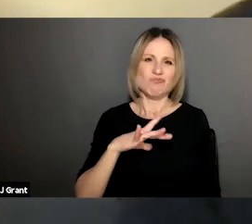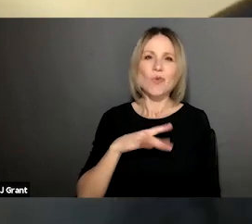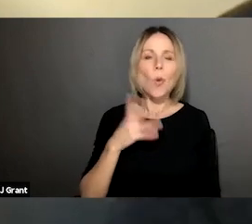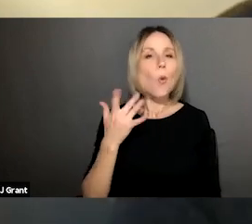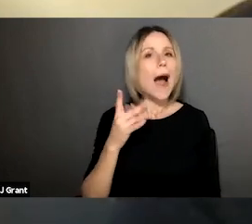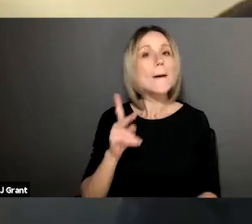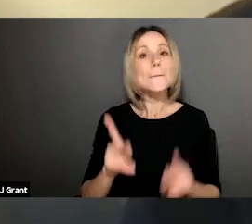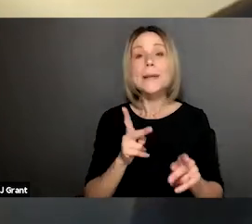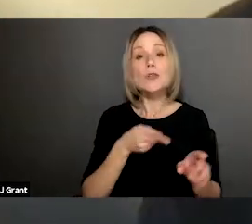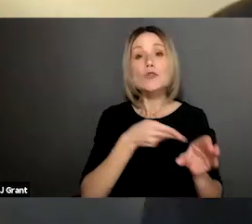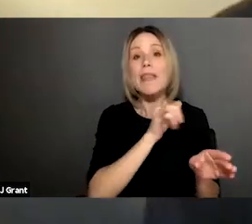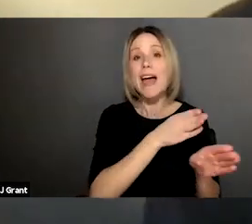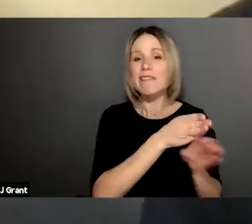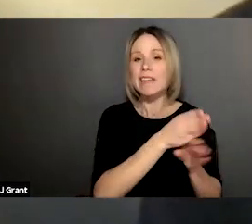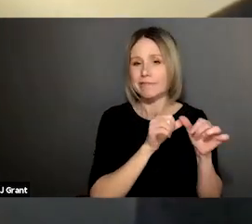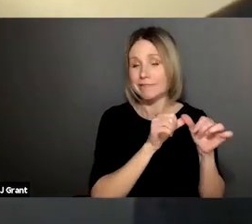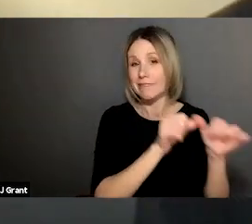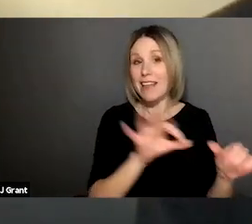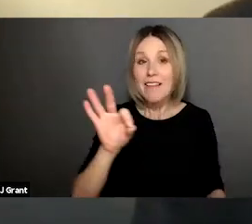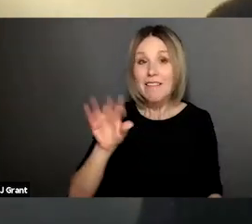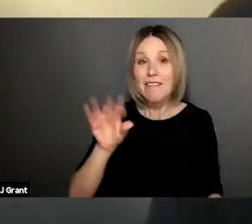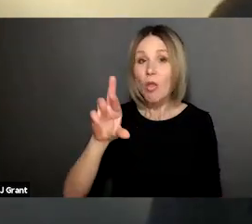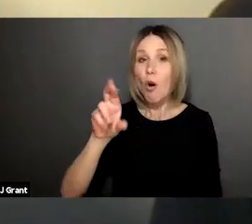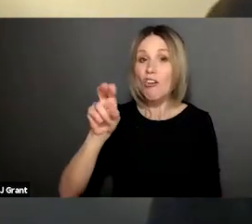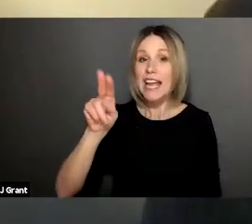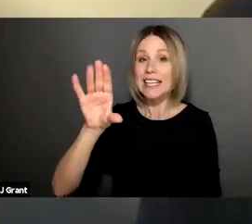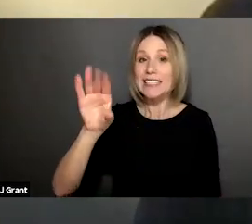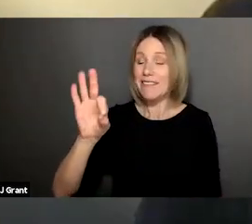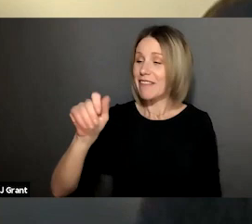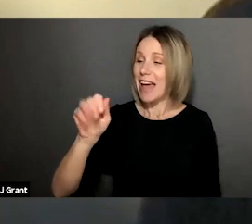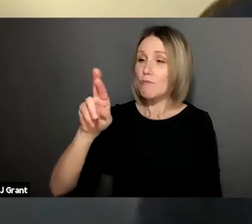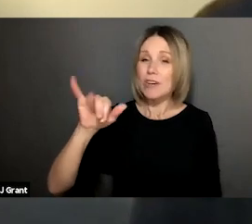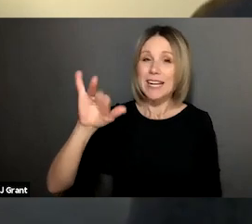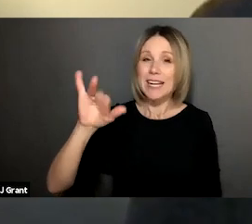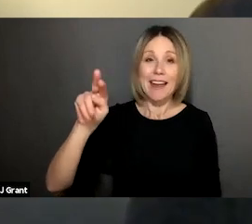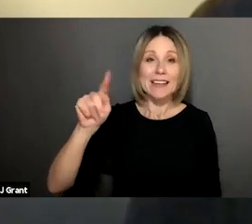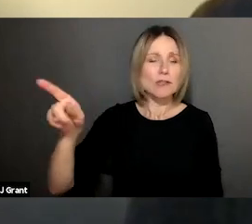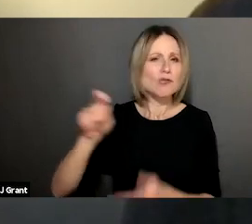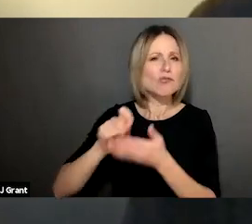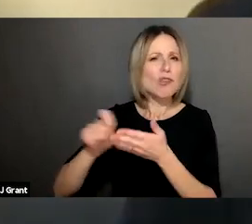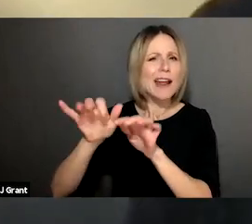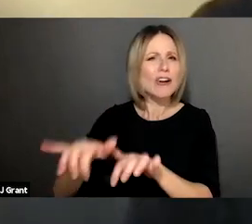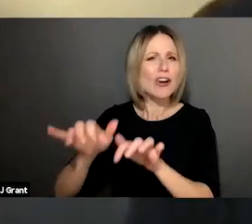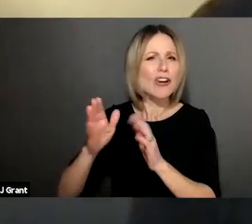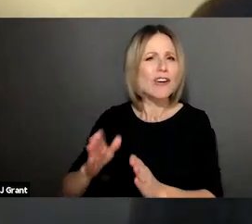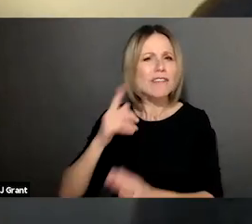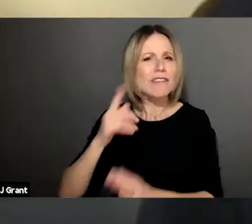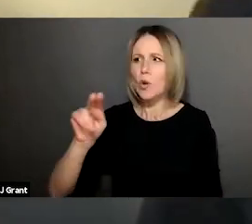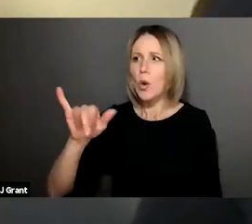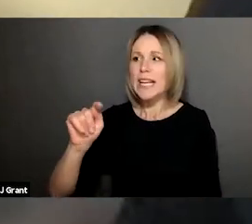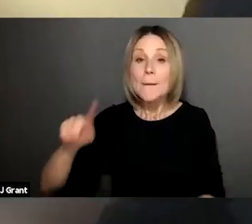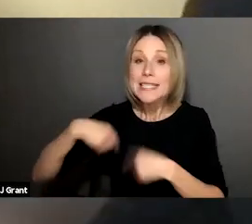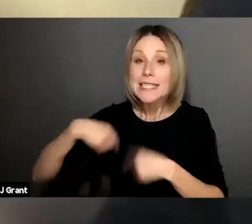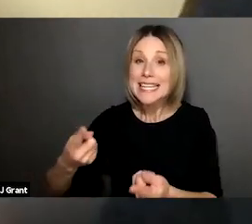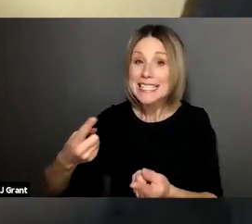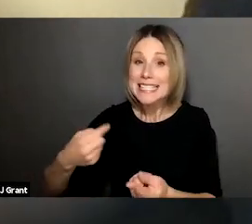long time. Florence Fabricant has been writing for the New York Times since I was in preschool.